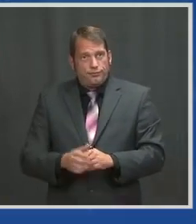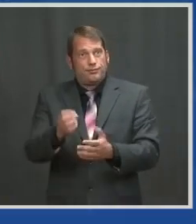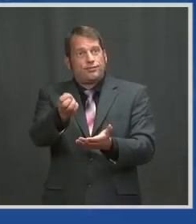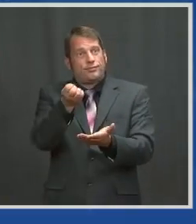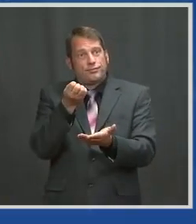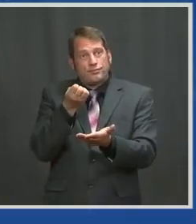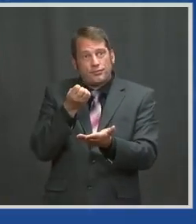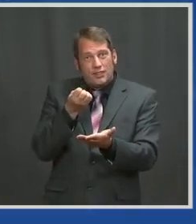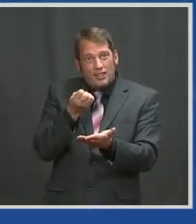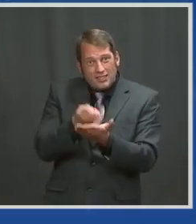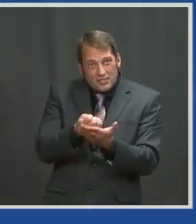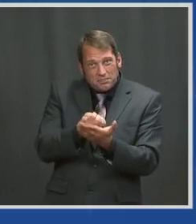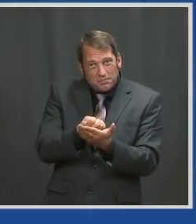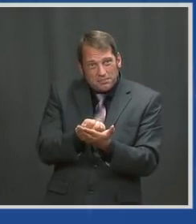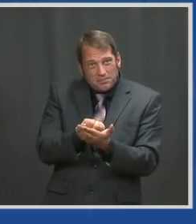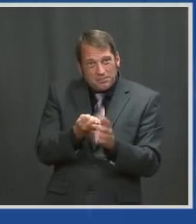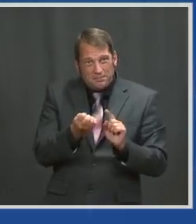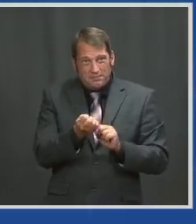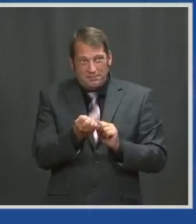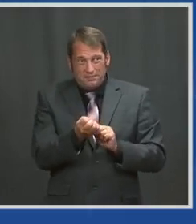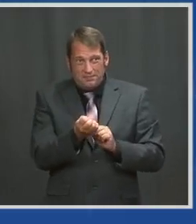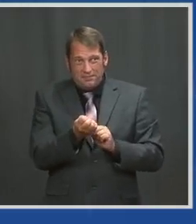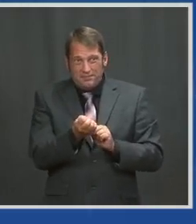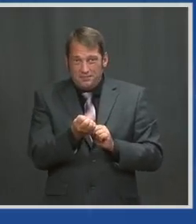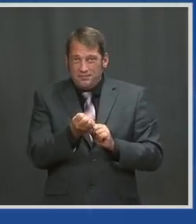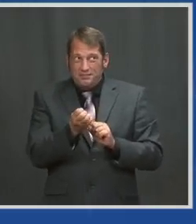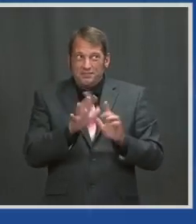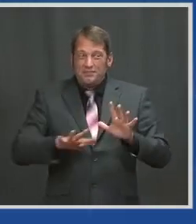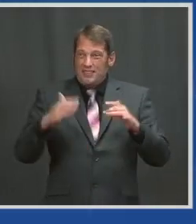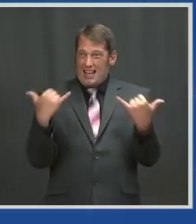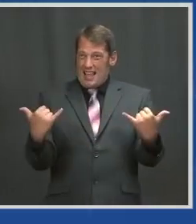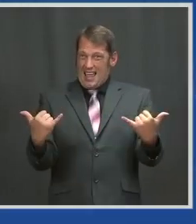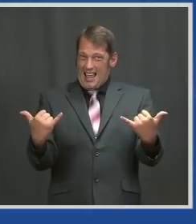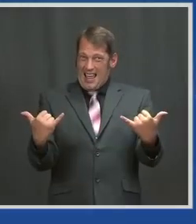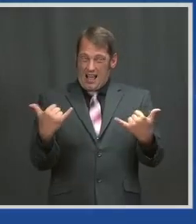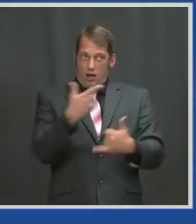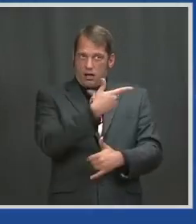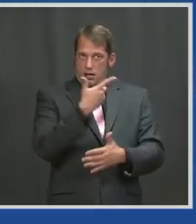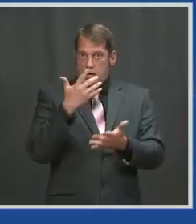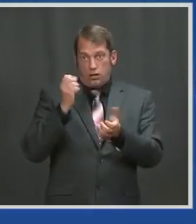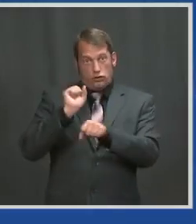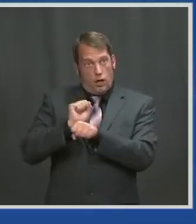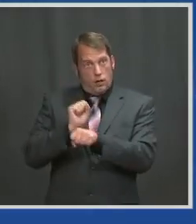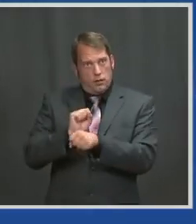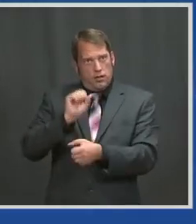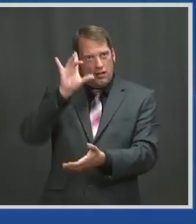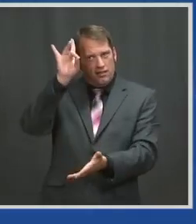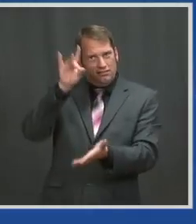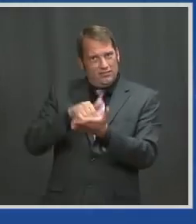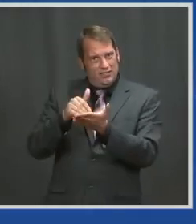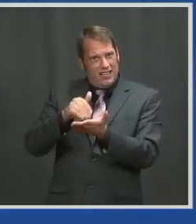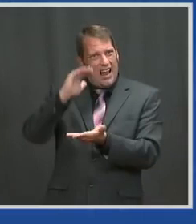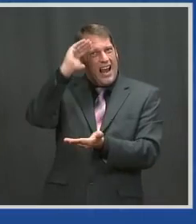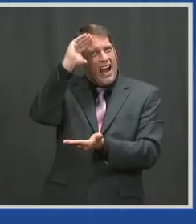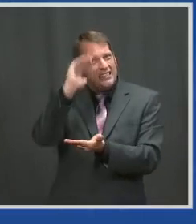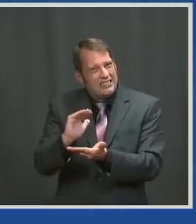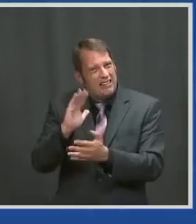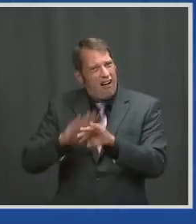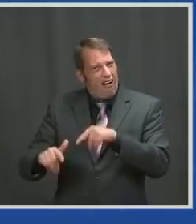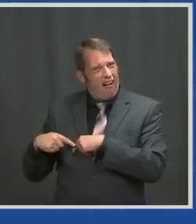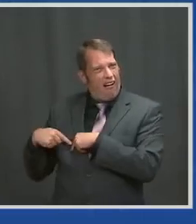8 million fewer jobs than when this pandemic started. The data shows that more